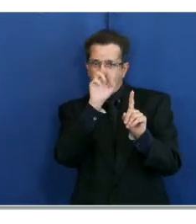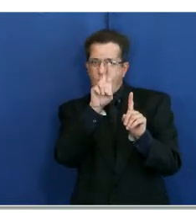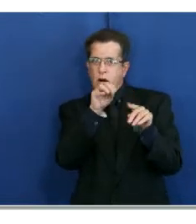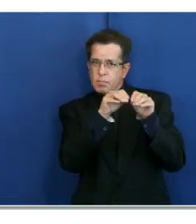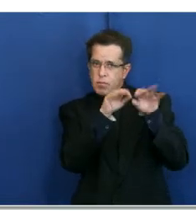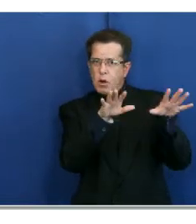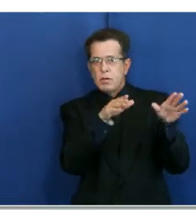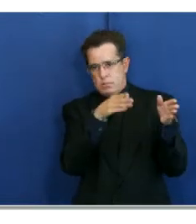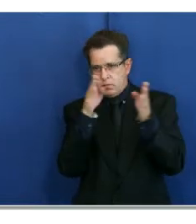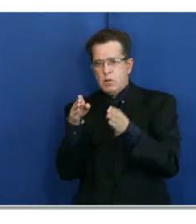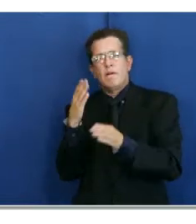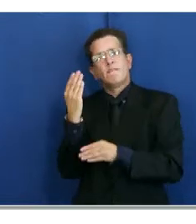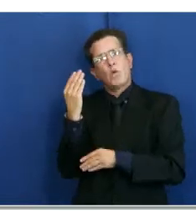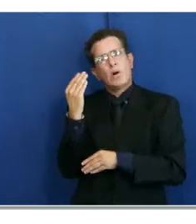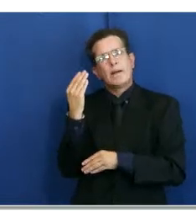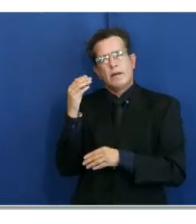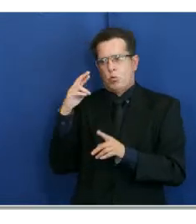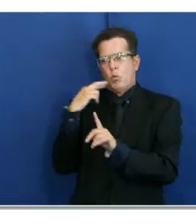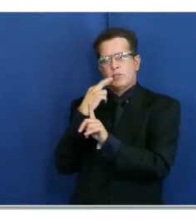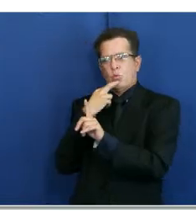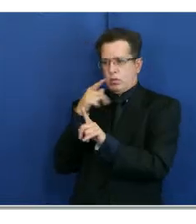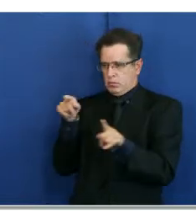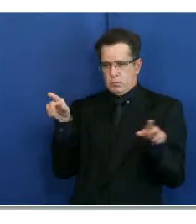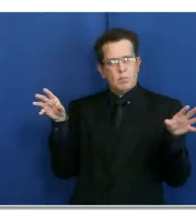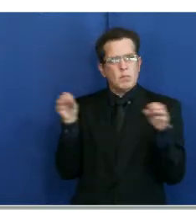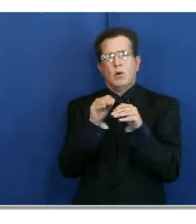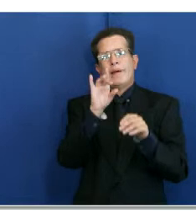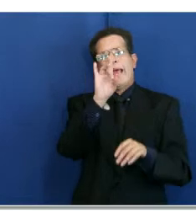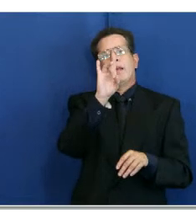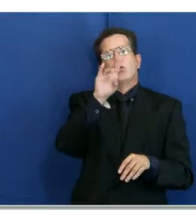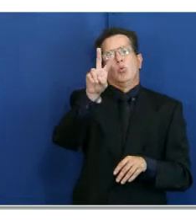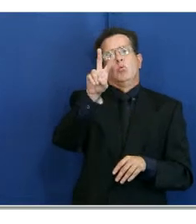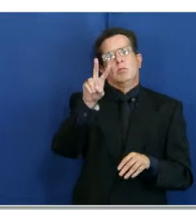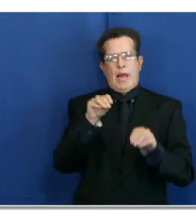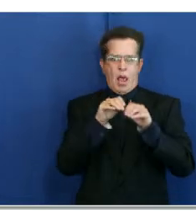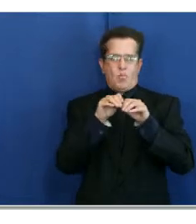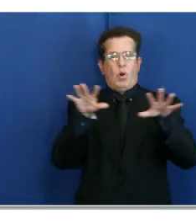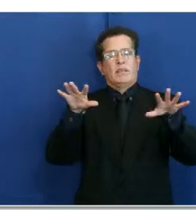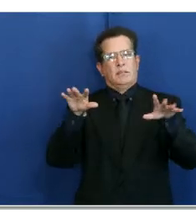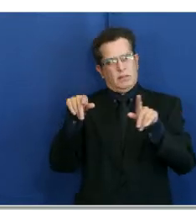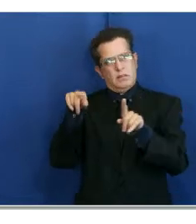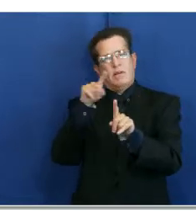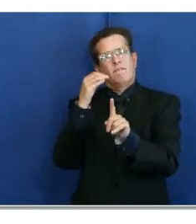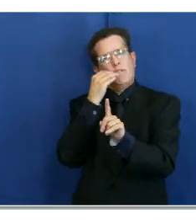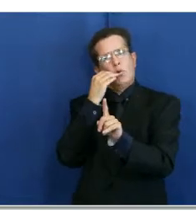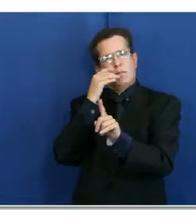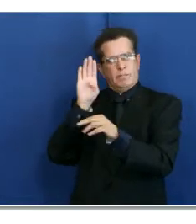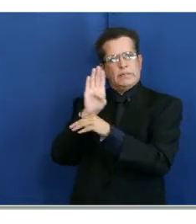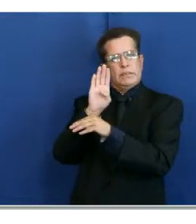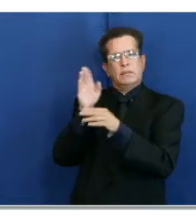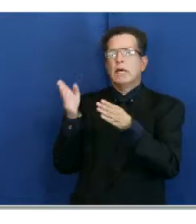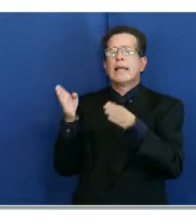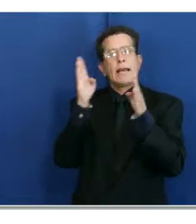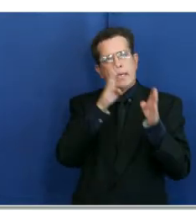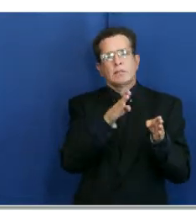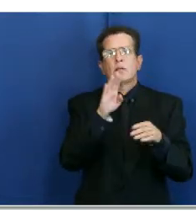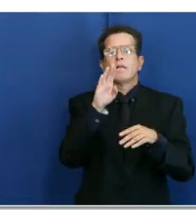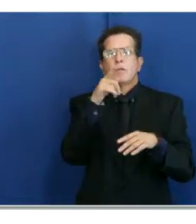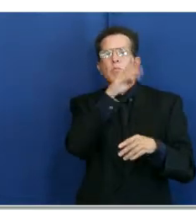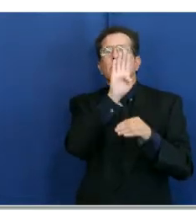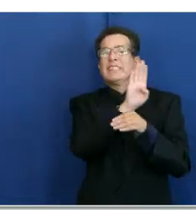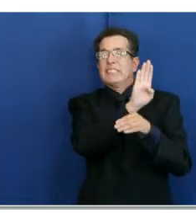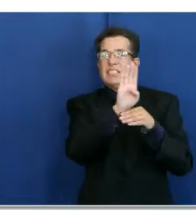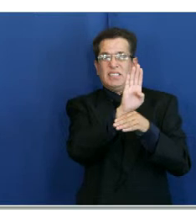and 14 in restaurants for a total of 82 outbreaks. The next category is in businesses,